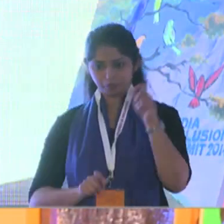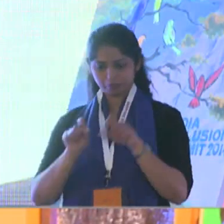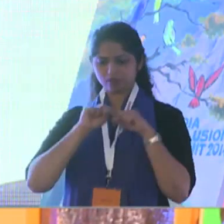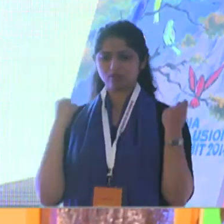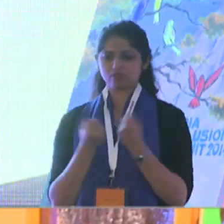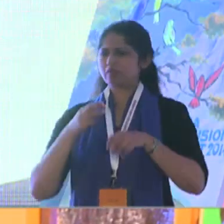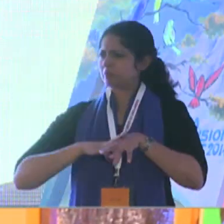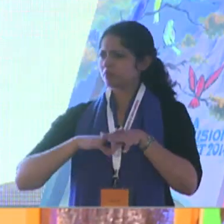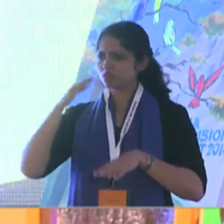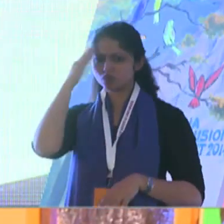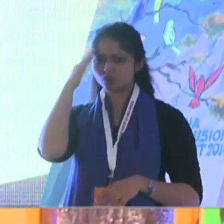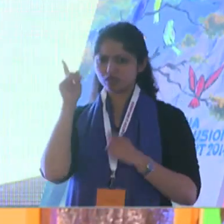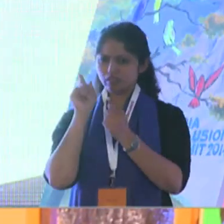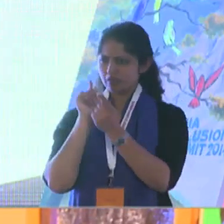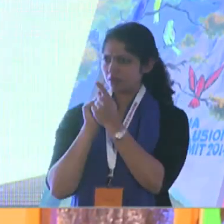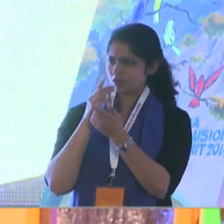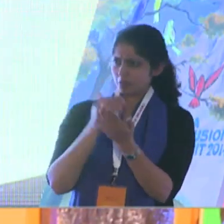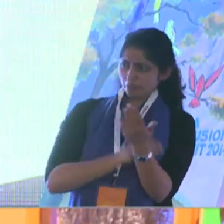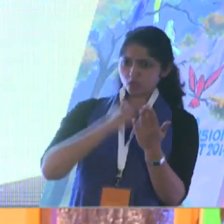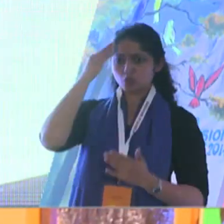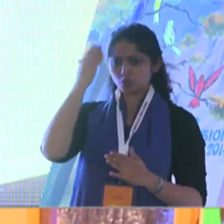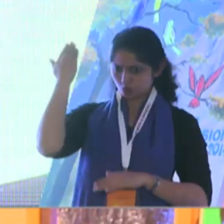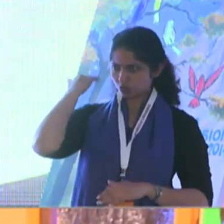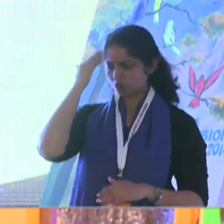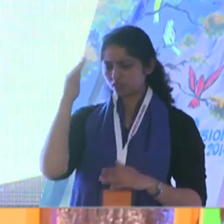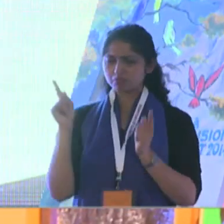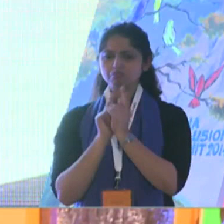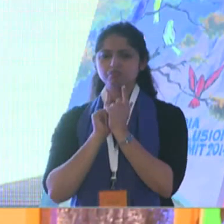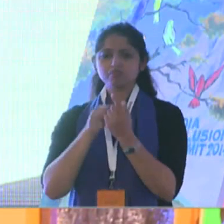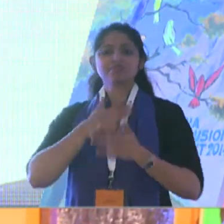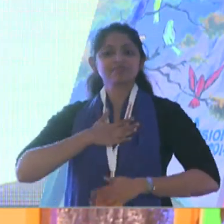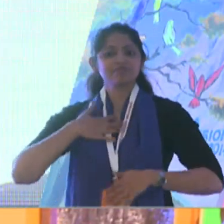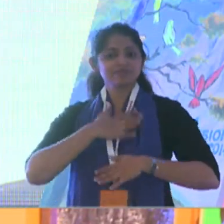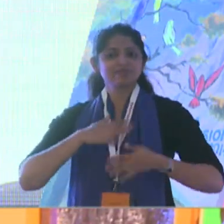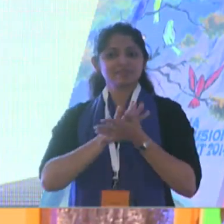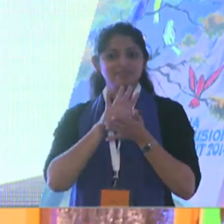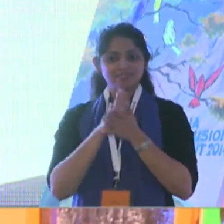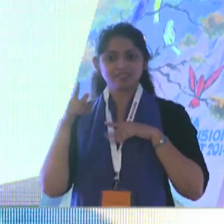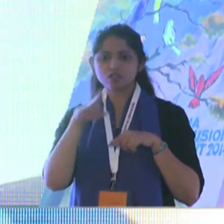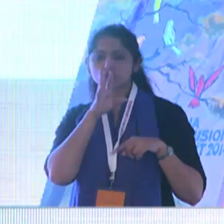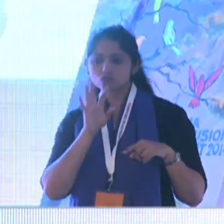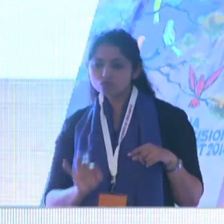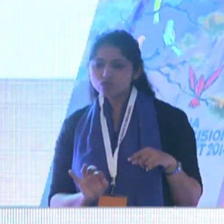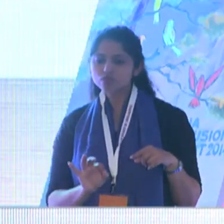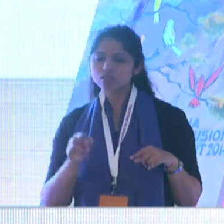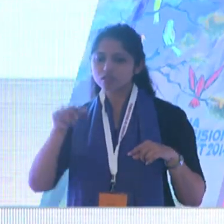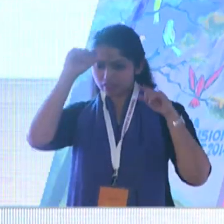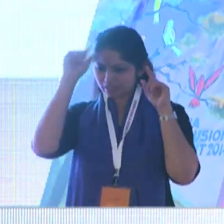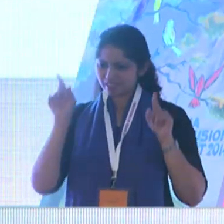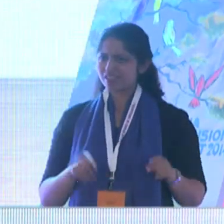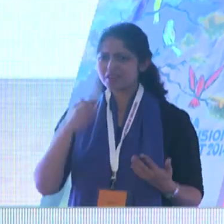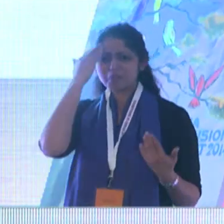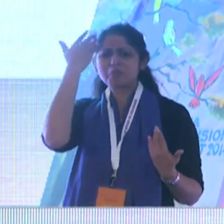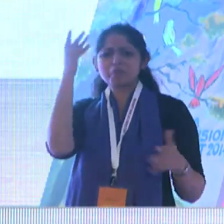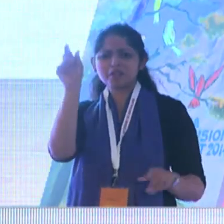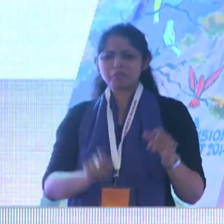this hall today who knows about this program. And we said that, we want to celebrate the really amazing Indians of our country. And the amazing Indians are not,